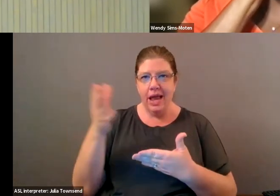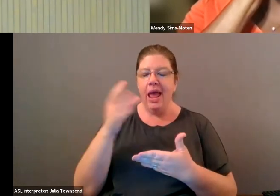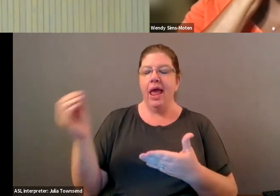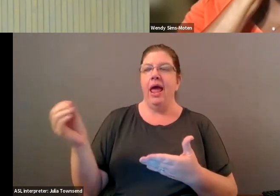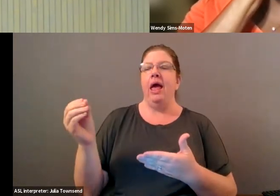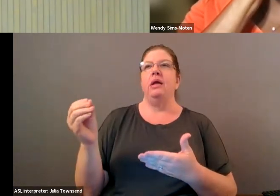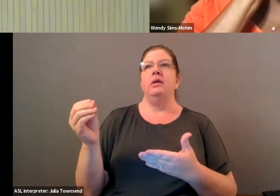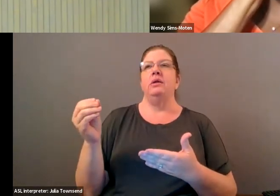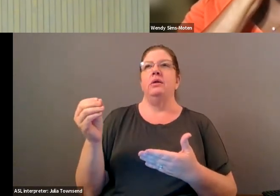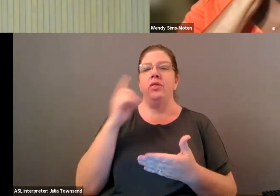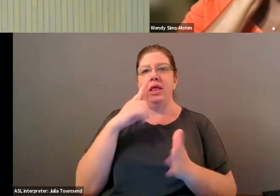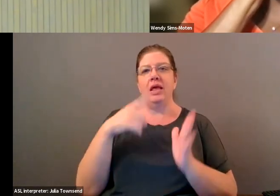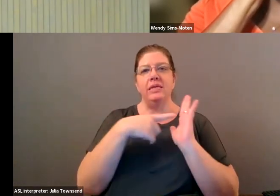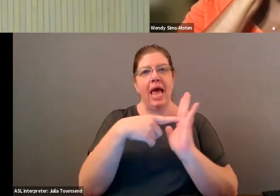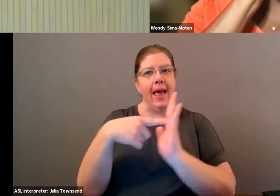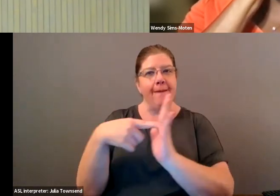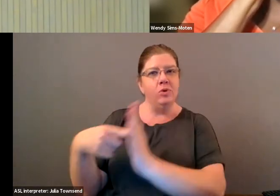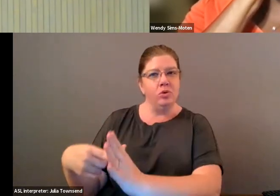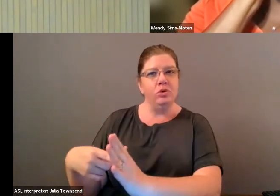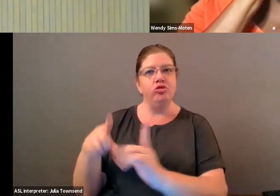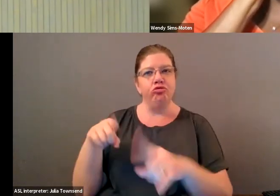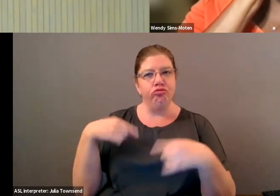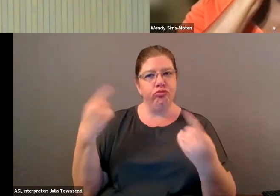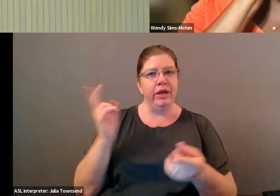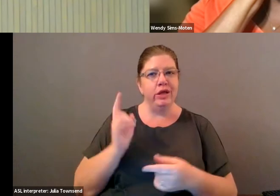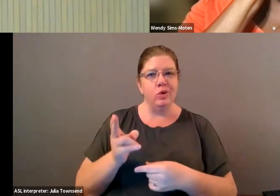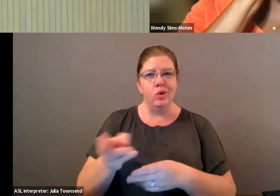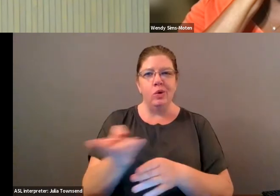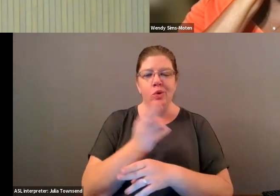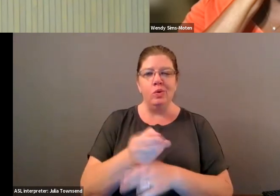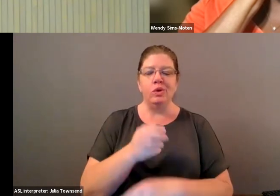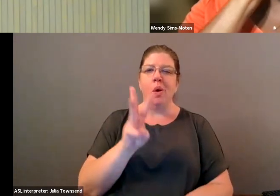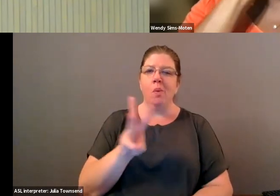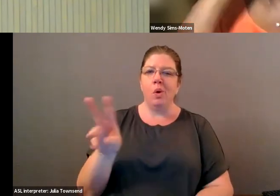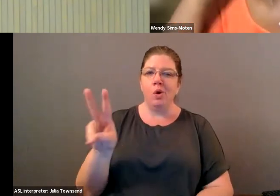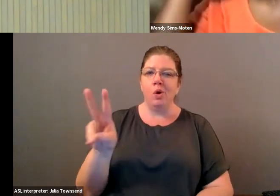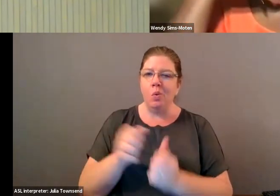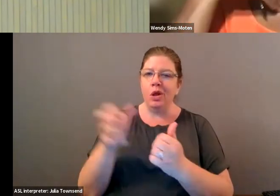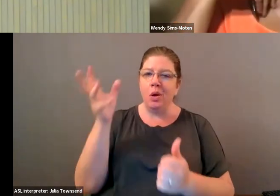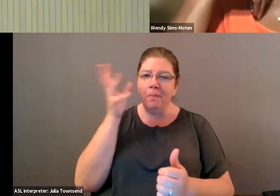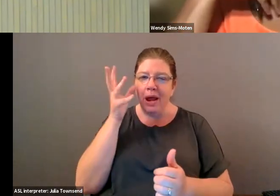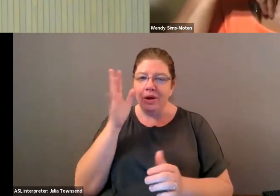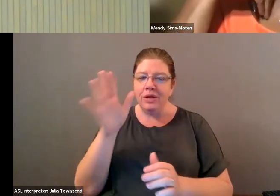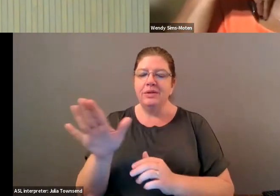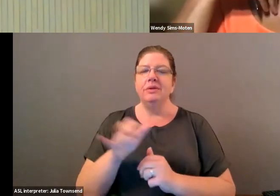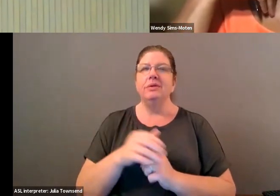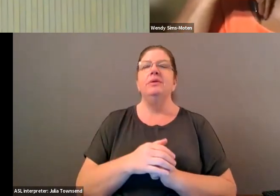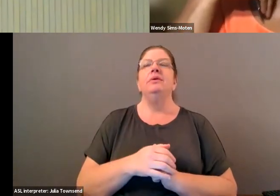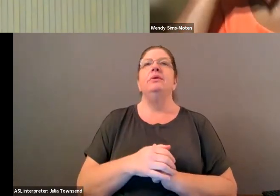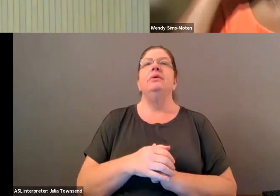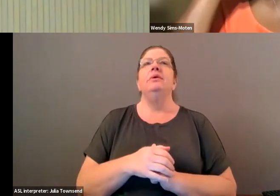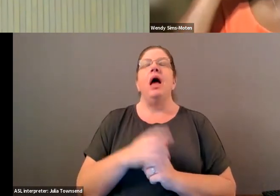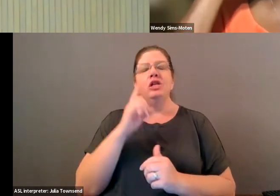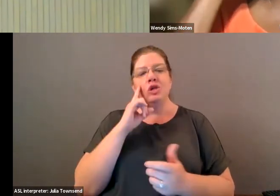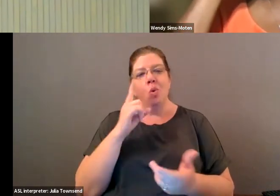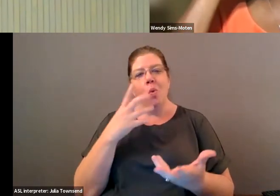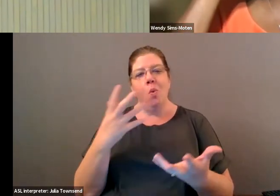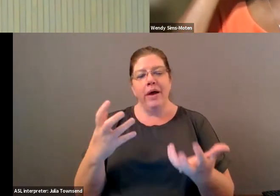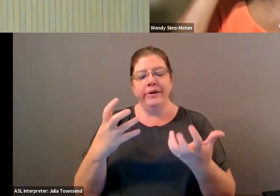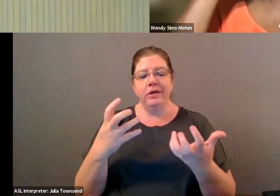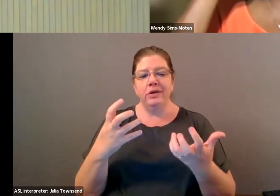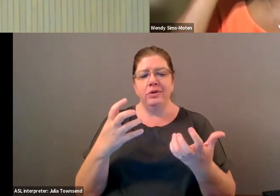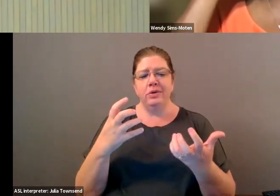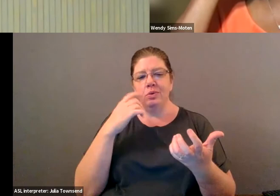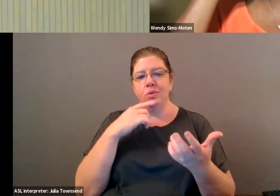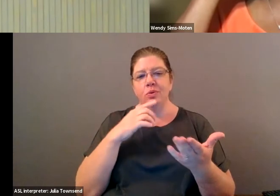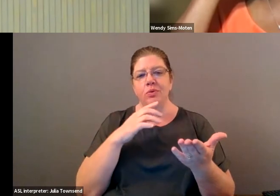historical examples you used of World War II with your parents. I just wanted to commend the